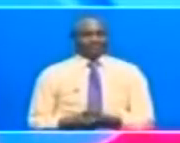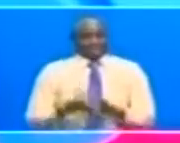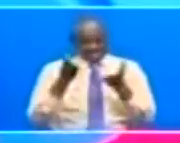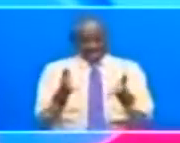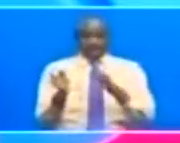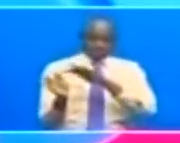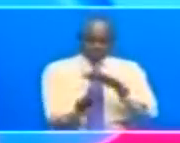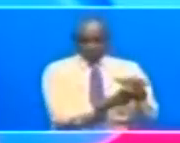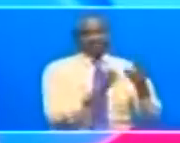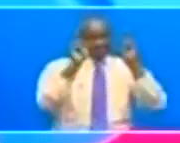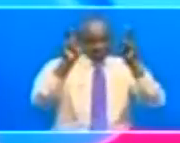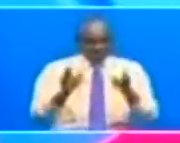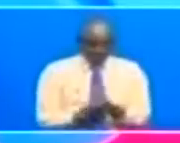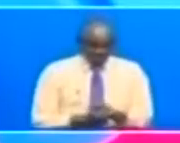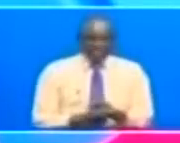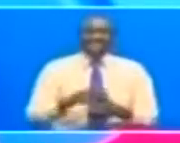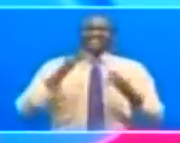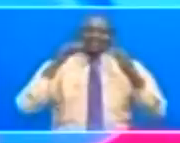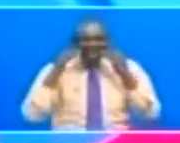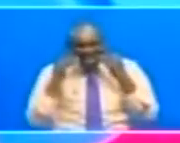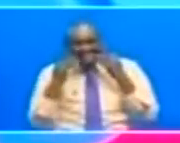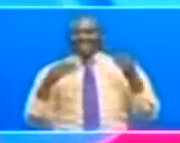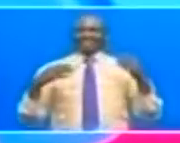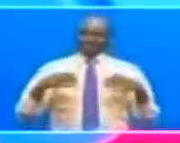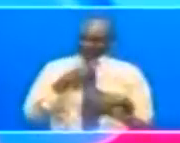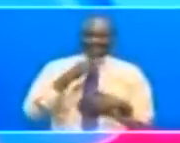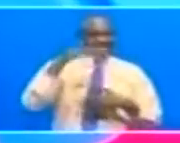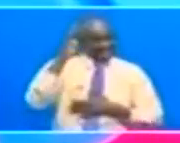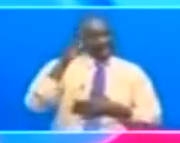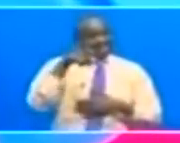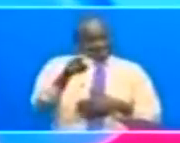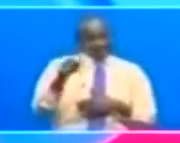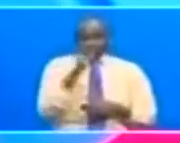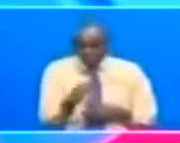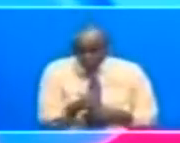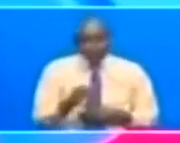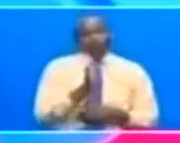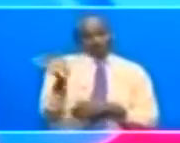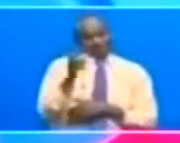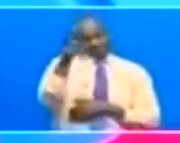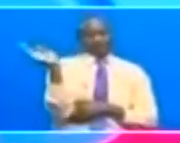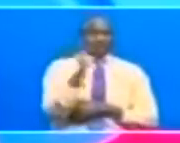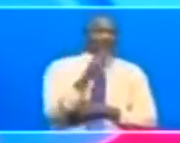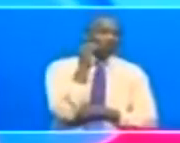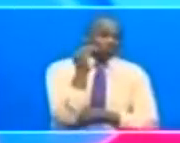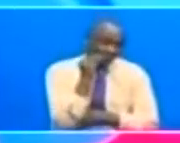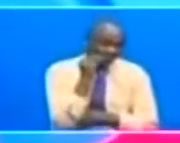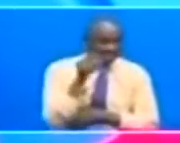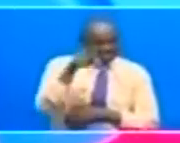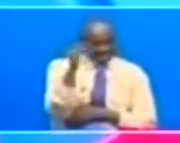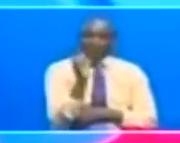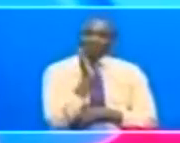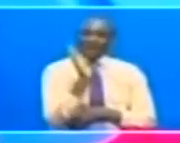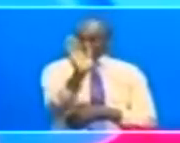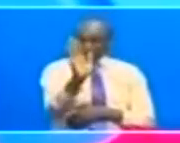Let's now take you to Kisumu. It was with a beaming smile and high spirits that Mama Sarah Obama returned home to Kogelo. Obama's grandmother